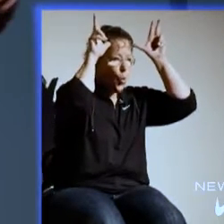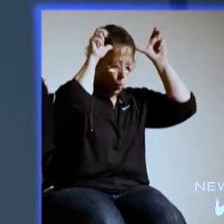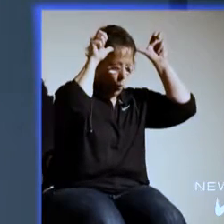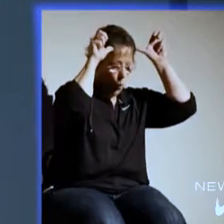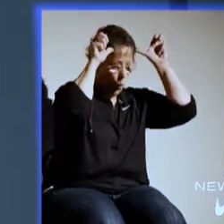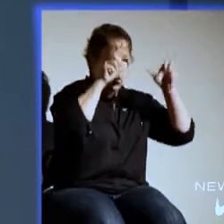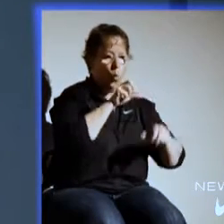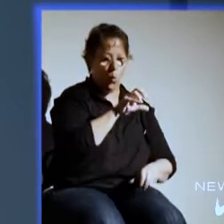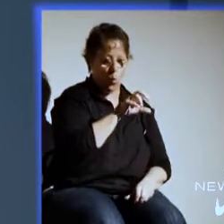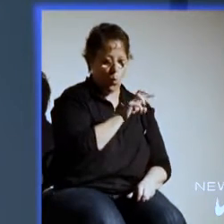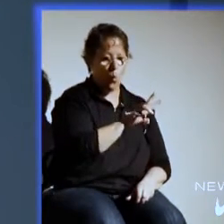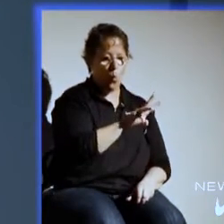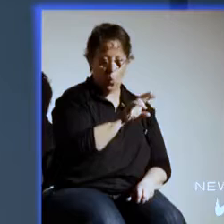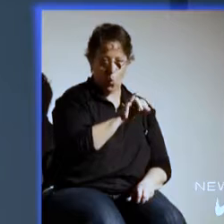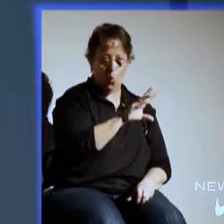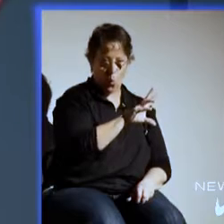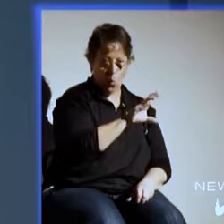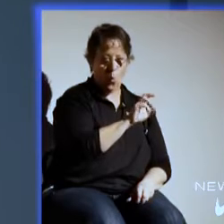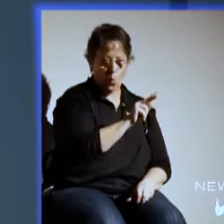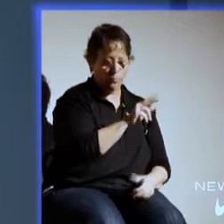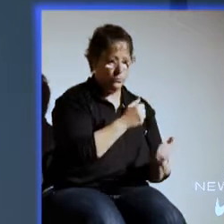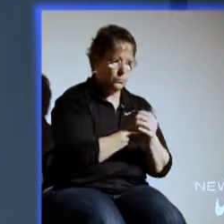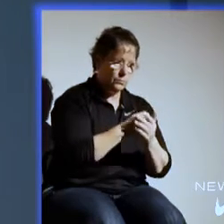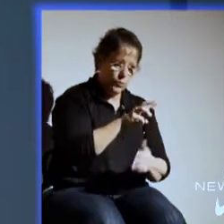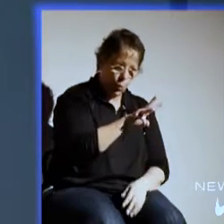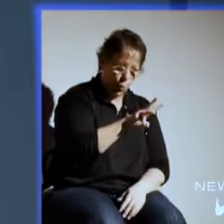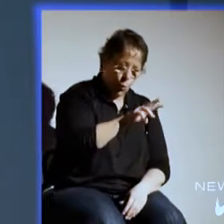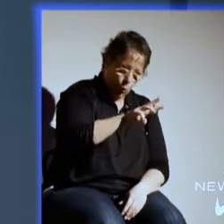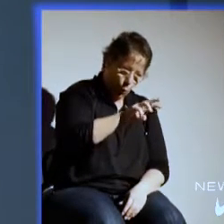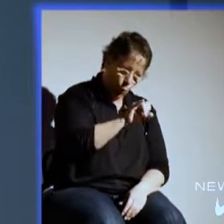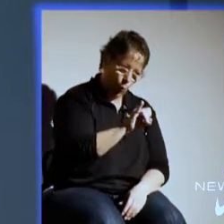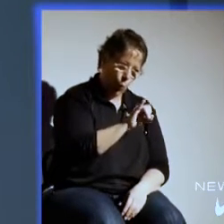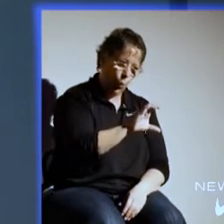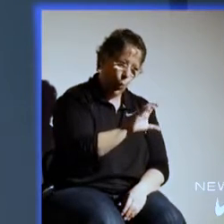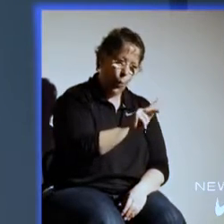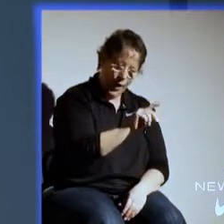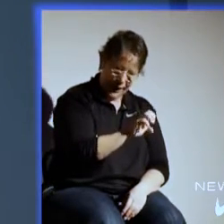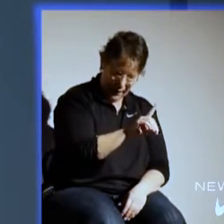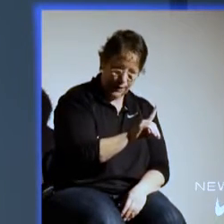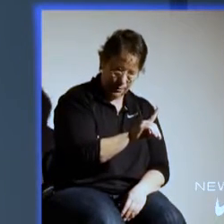You know what the opposite of holy really is? Common.